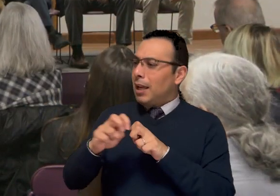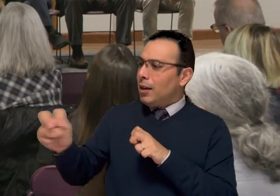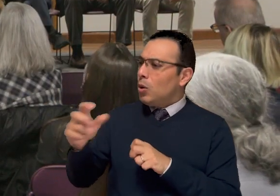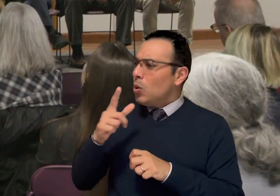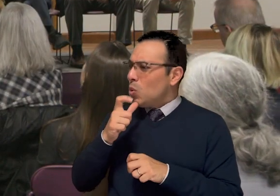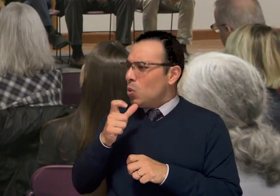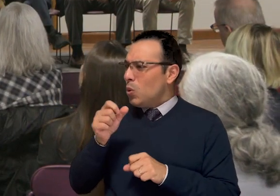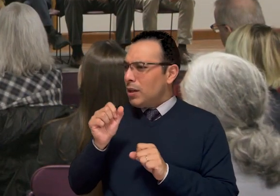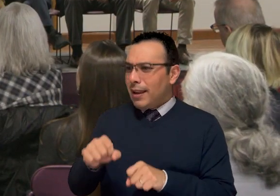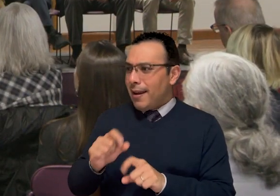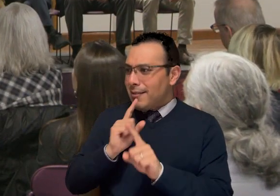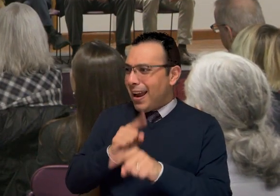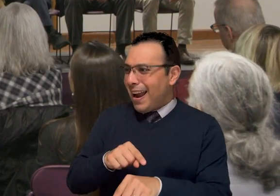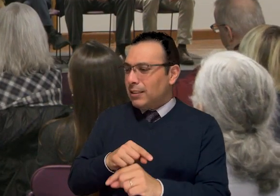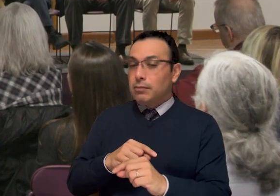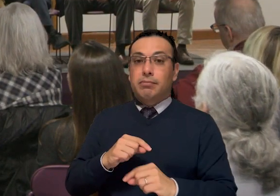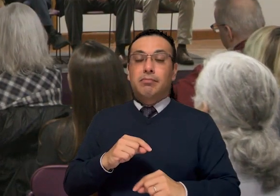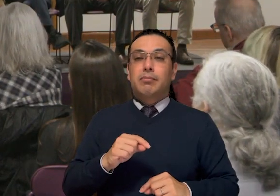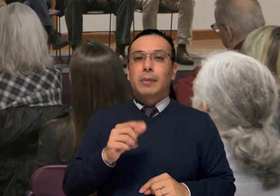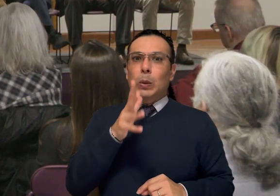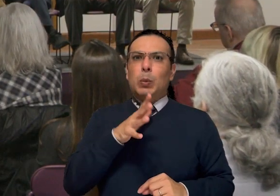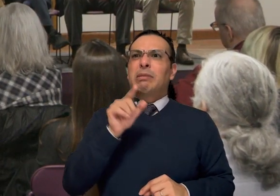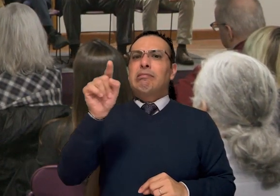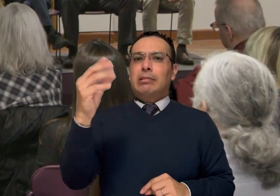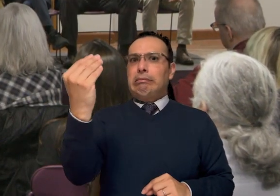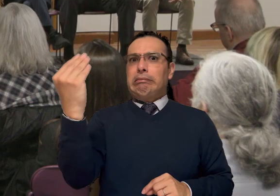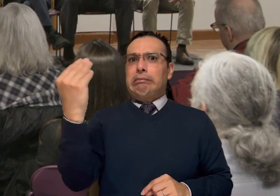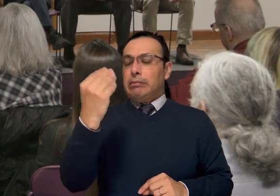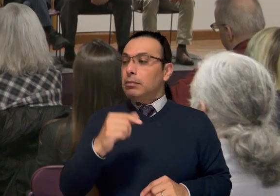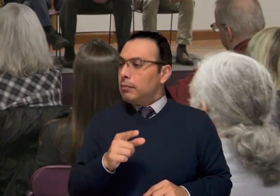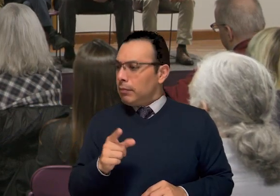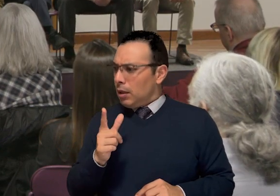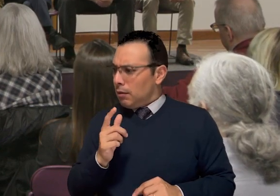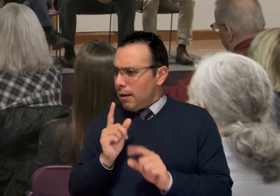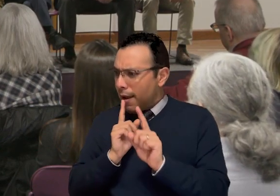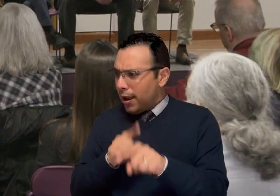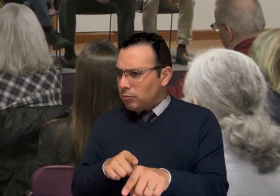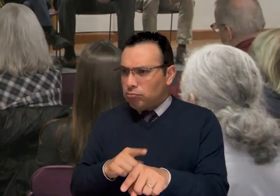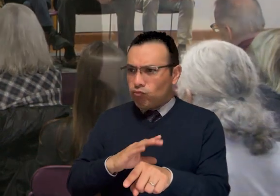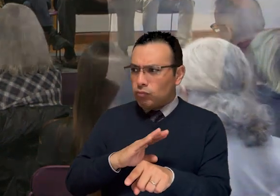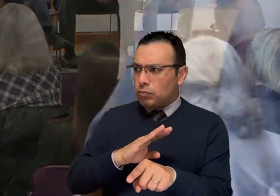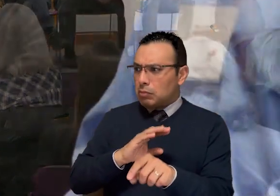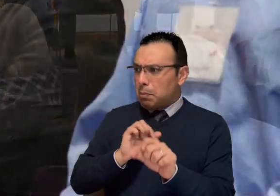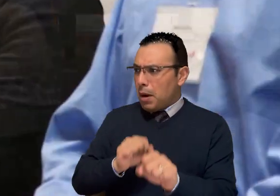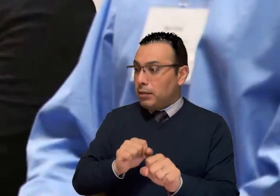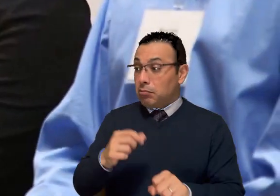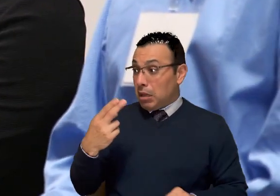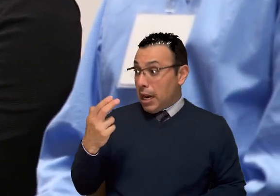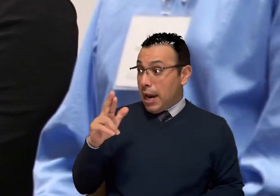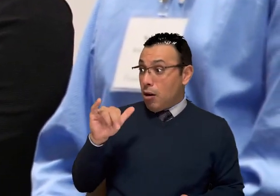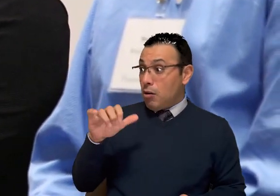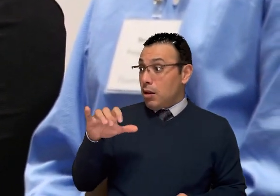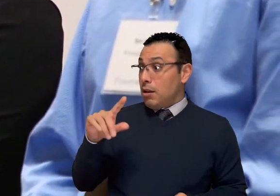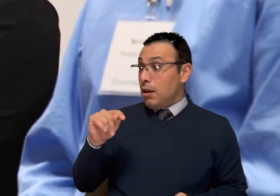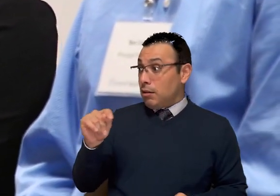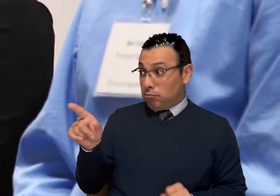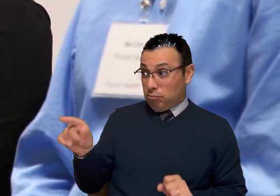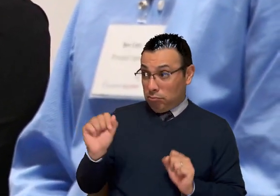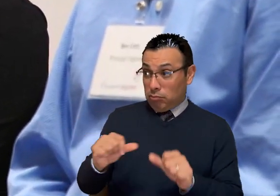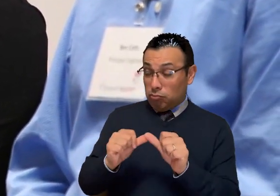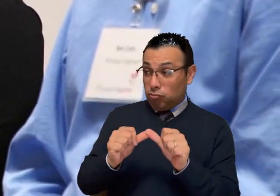that question for us. Harriet, could you keep going? Yeah, I'm not really in detail